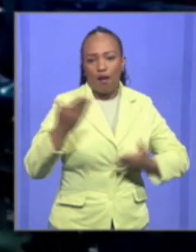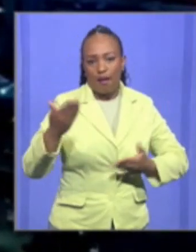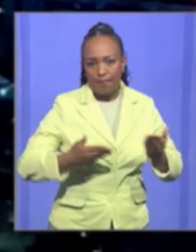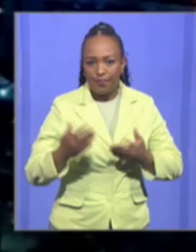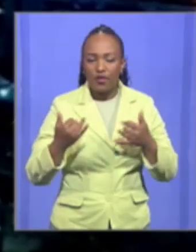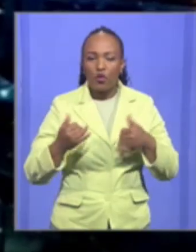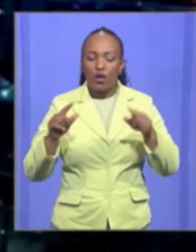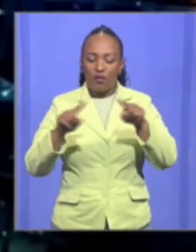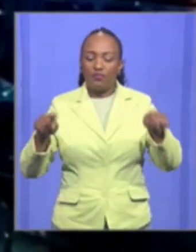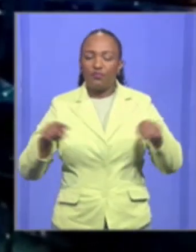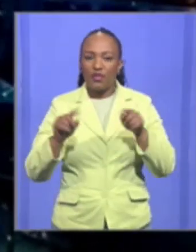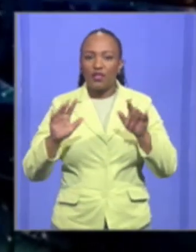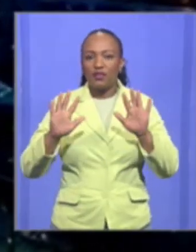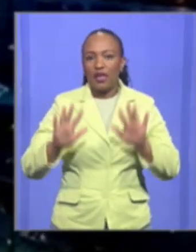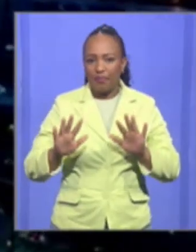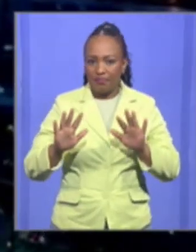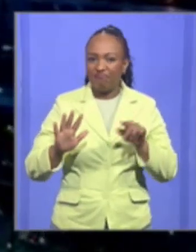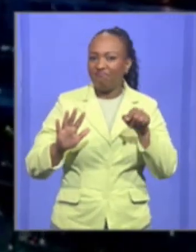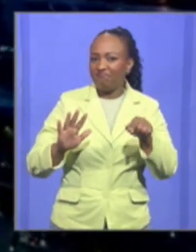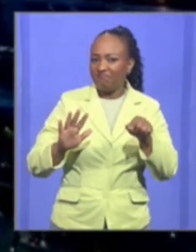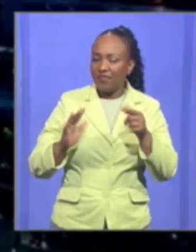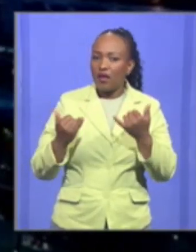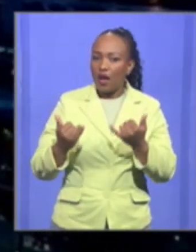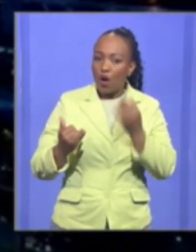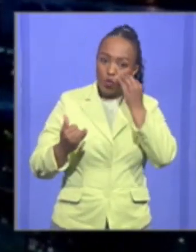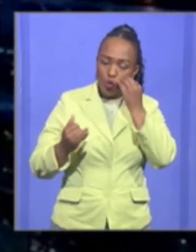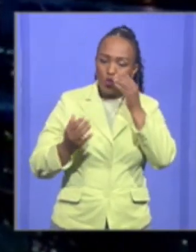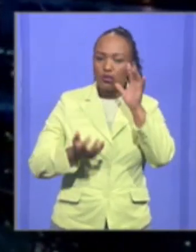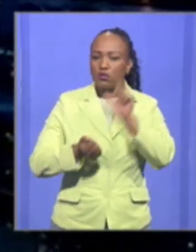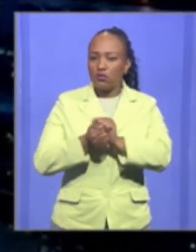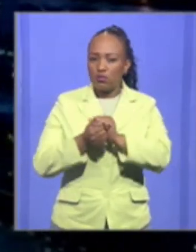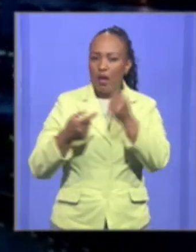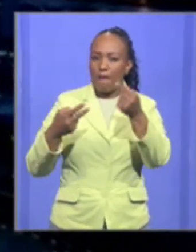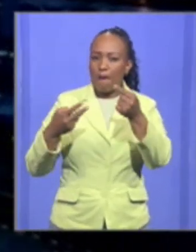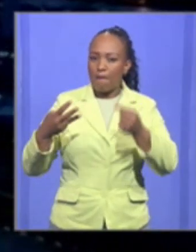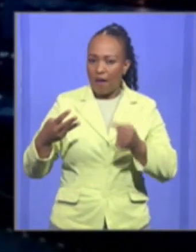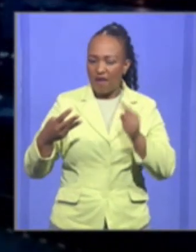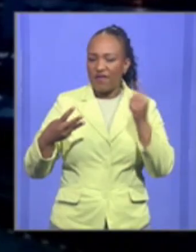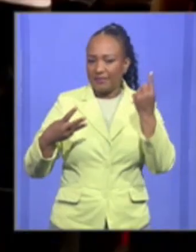Studio 10 Auckland Park re lesolela pele tšeo di tantšego šedi.